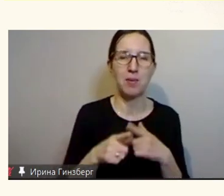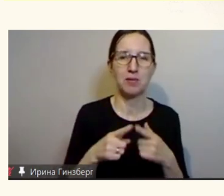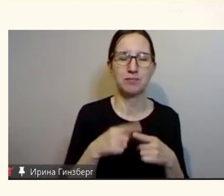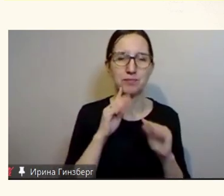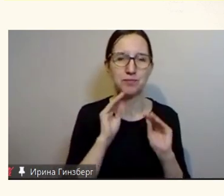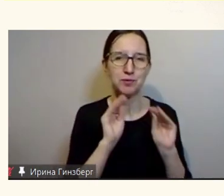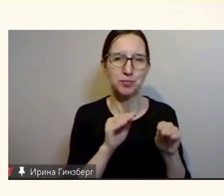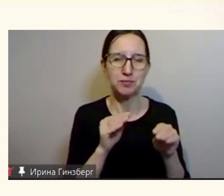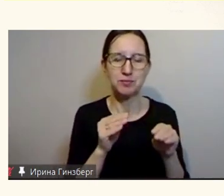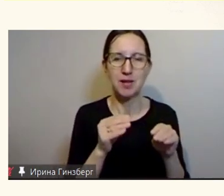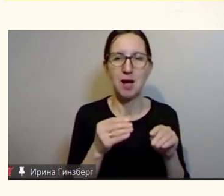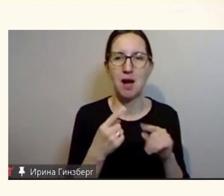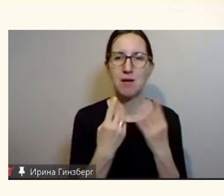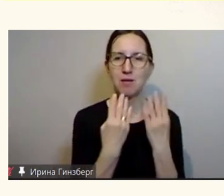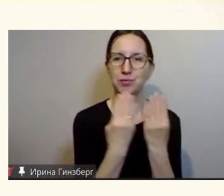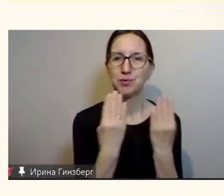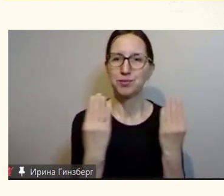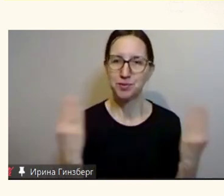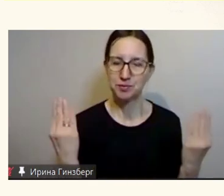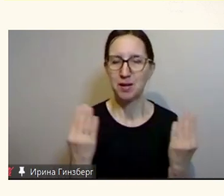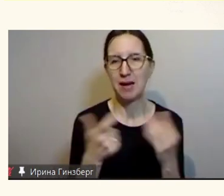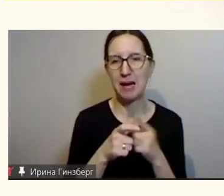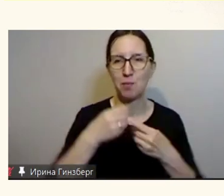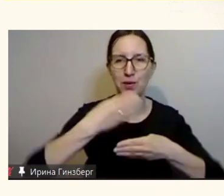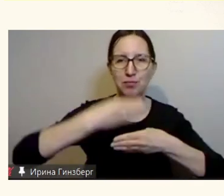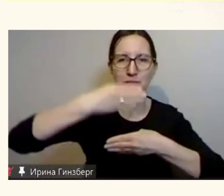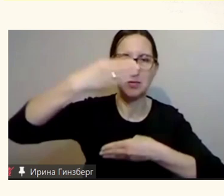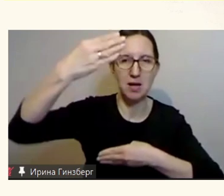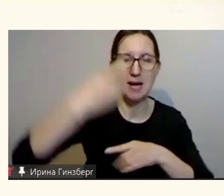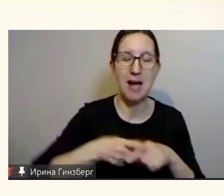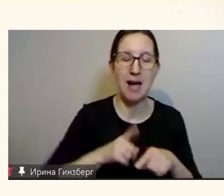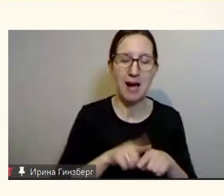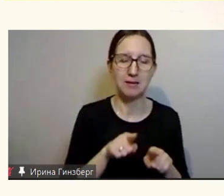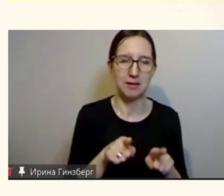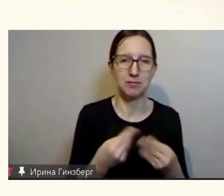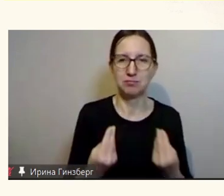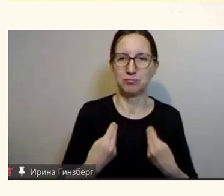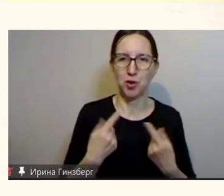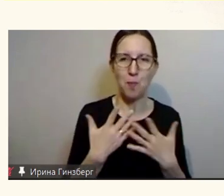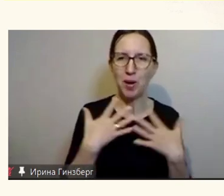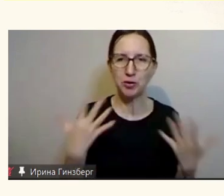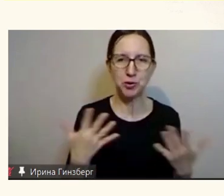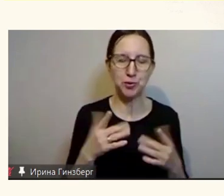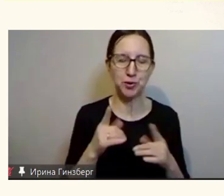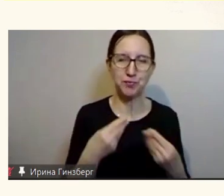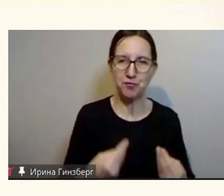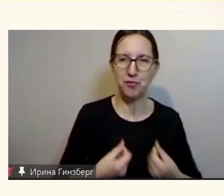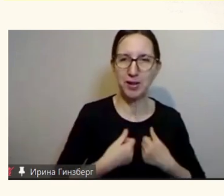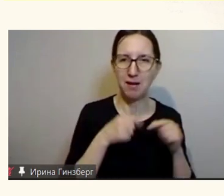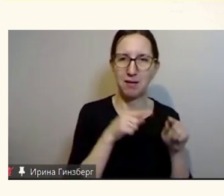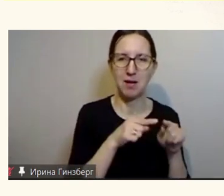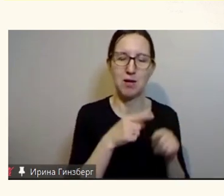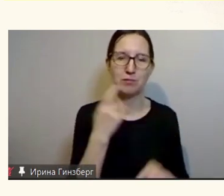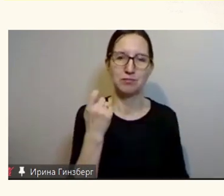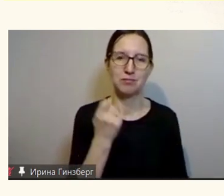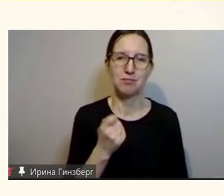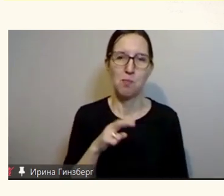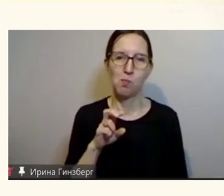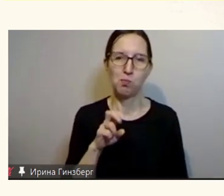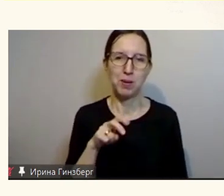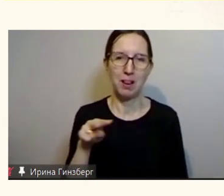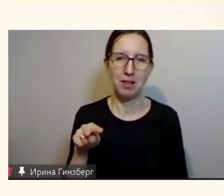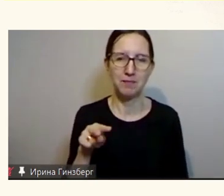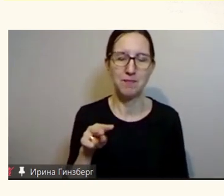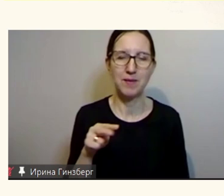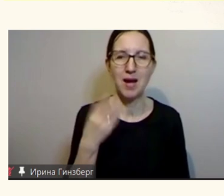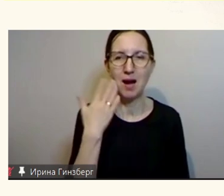This was a huge influence on him as he worked on the Passion series, which was an examination of the